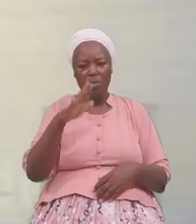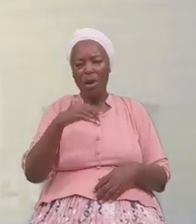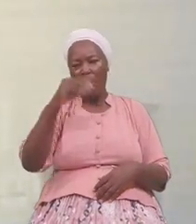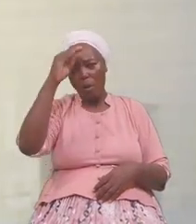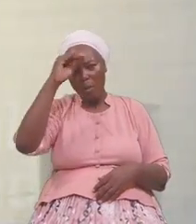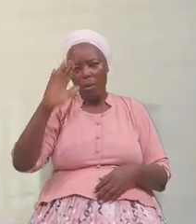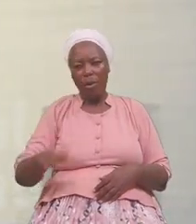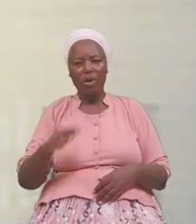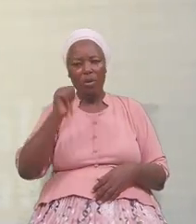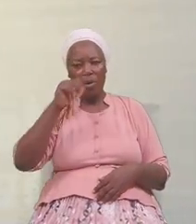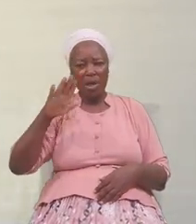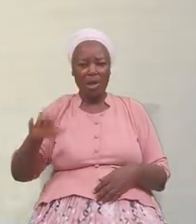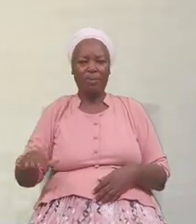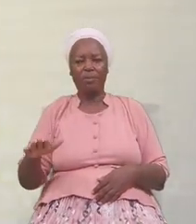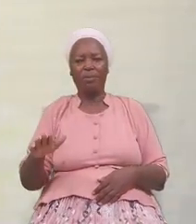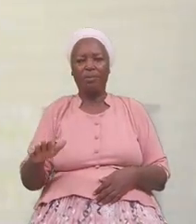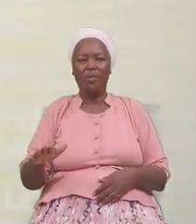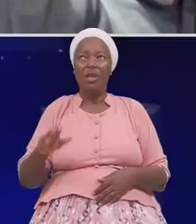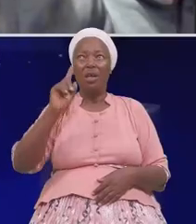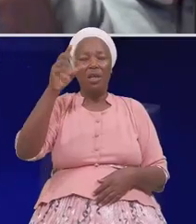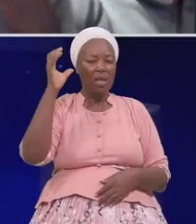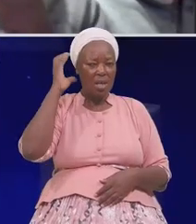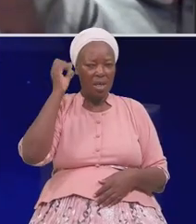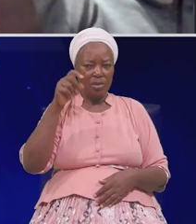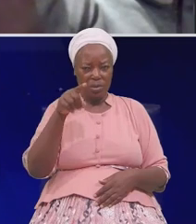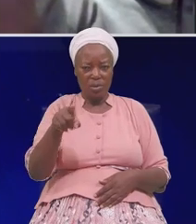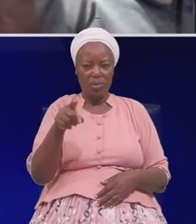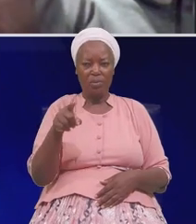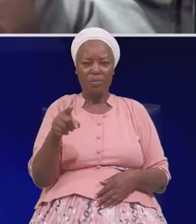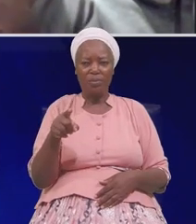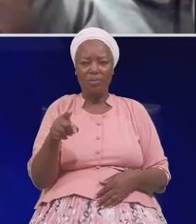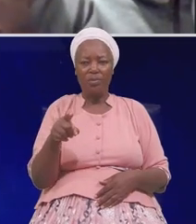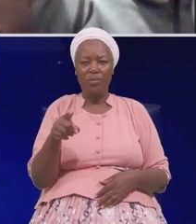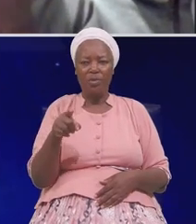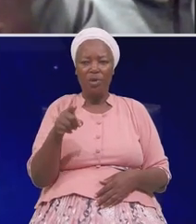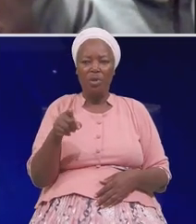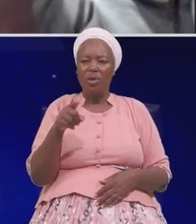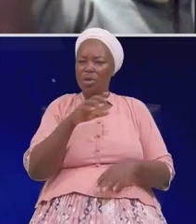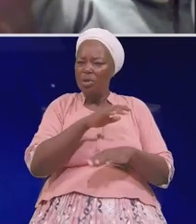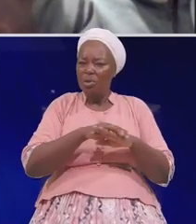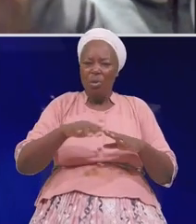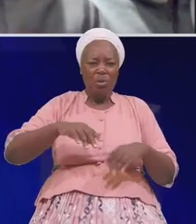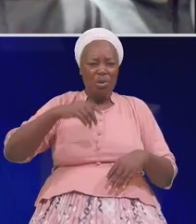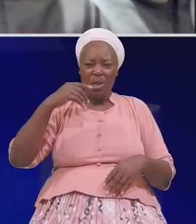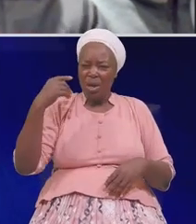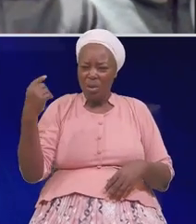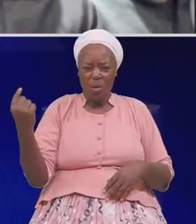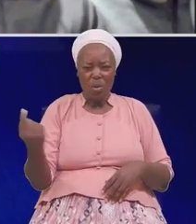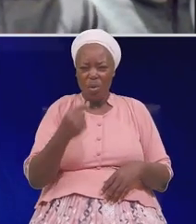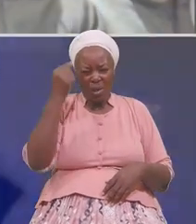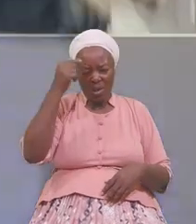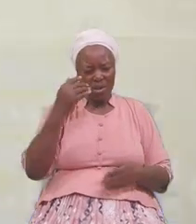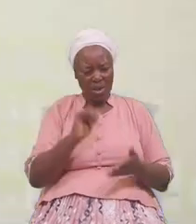boy, or girl. He hears you. You don't ever think, who am